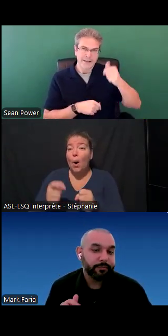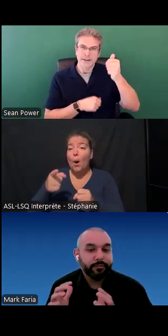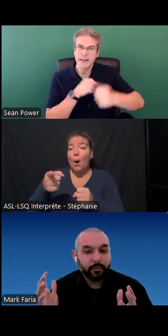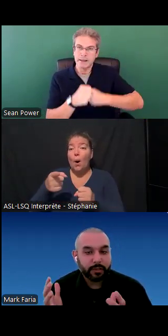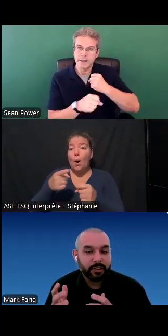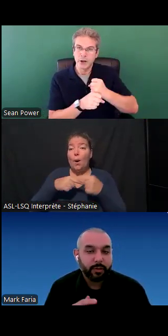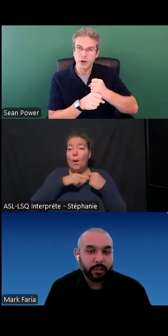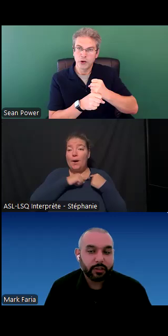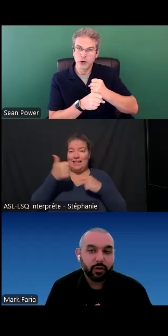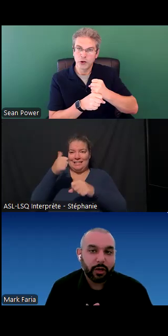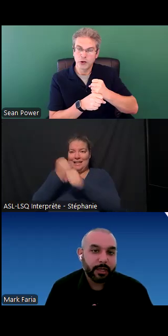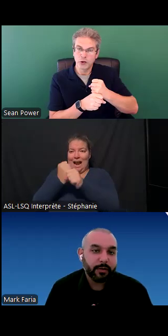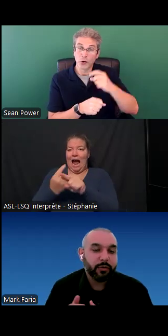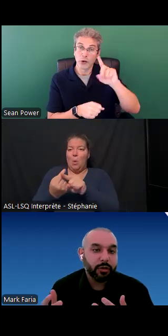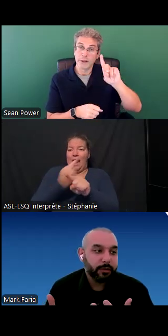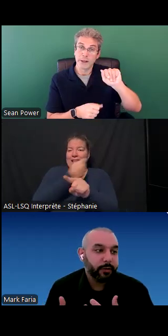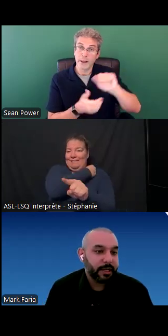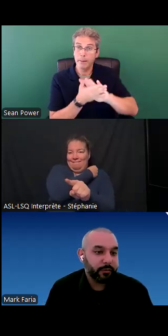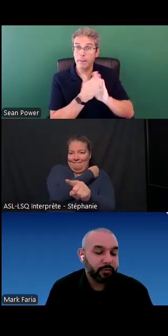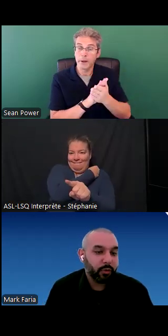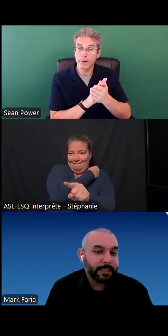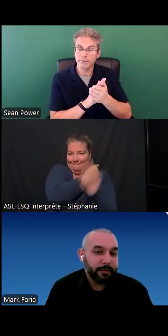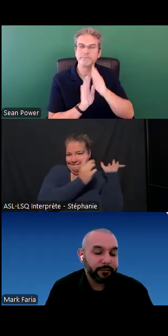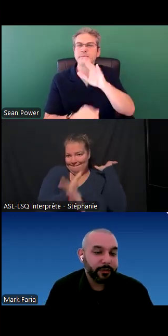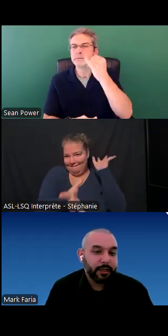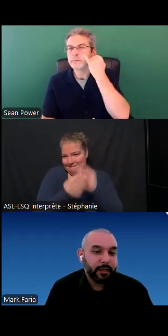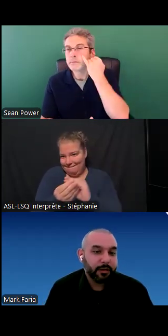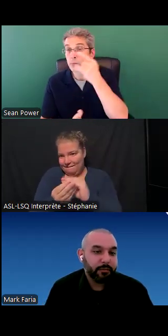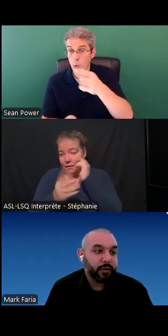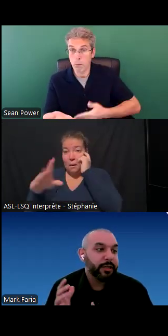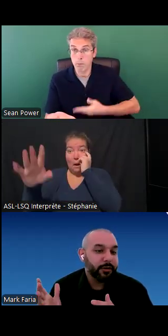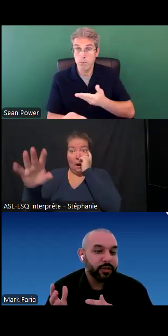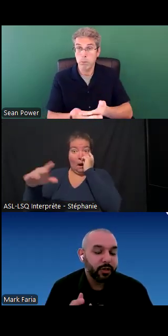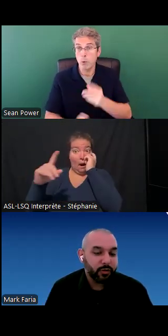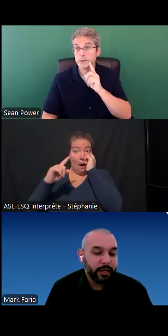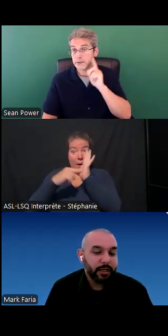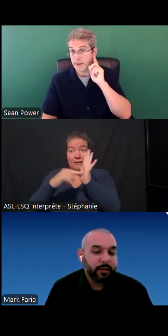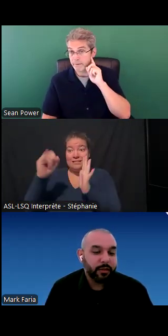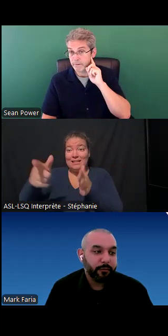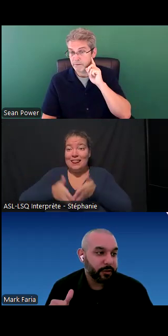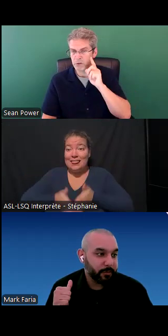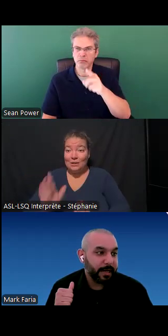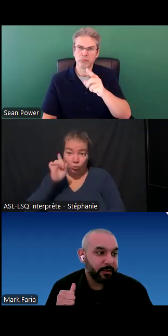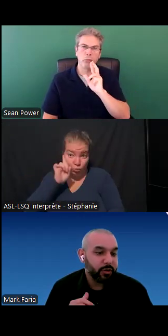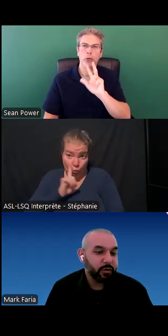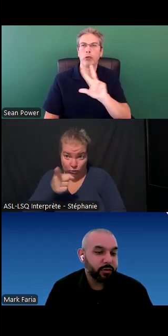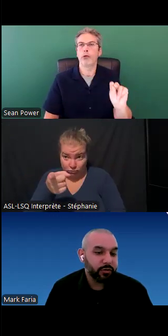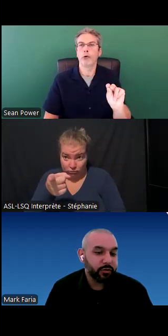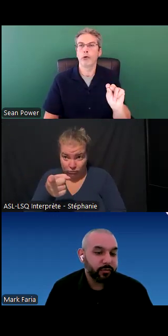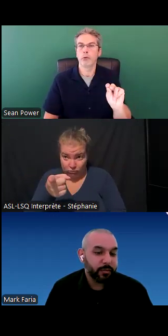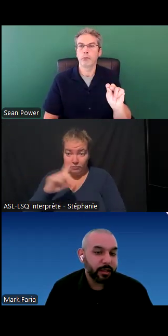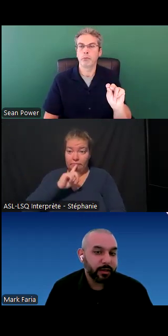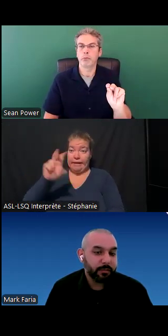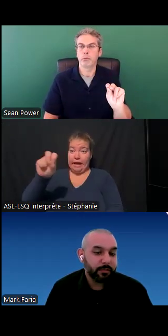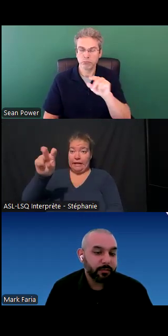of disability. So, I mean, if you were, for example, if you're born deaf 30 years ago, the furthest back they will go